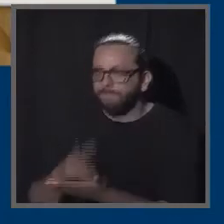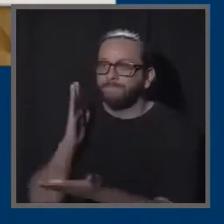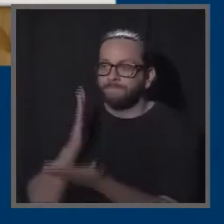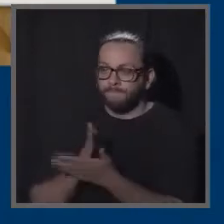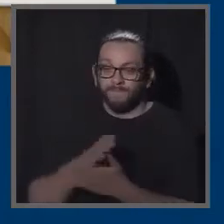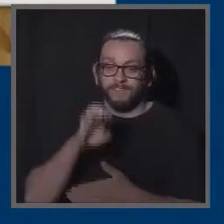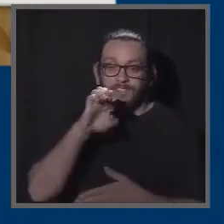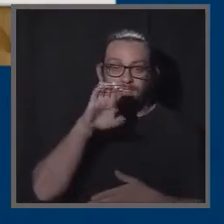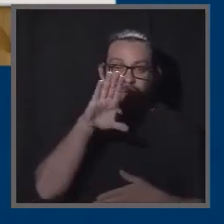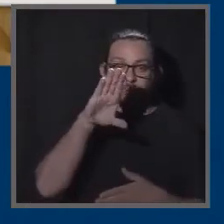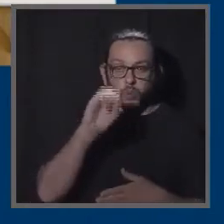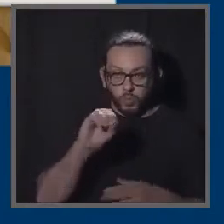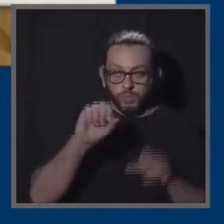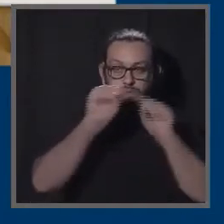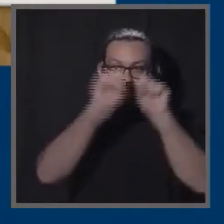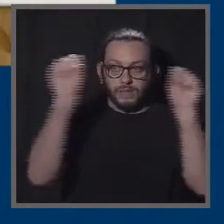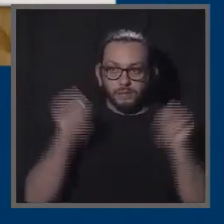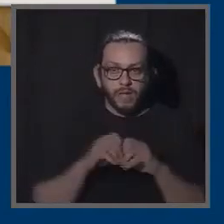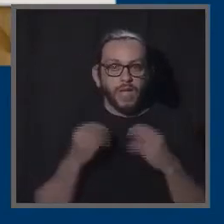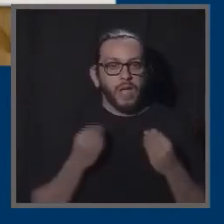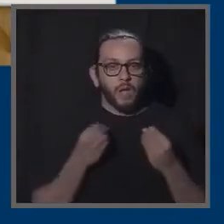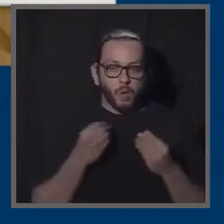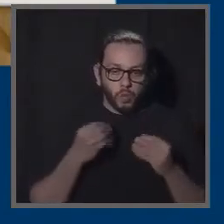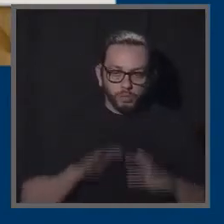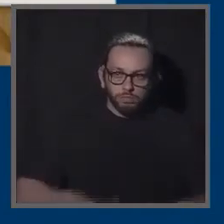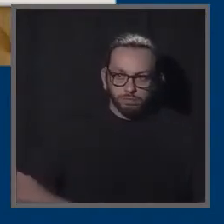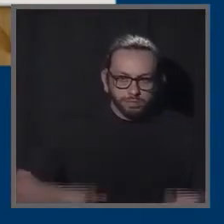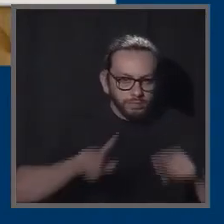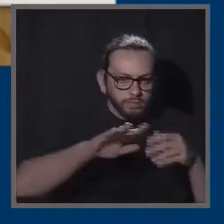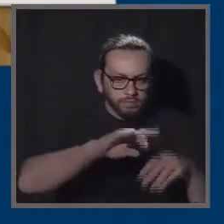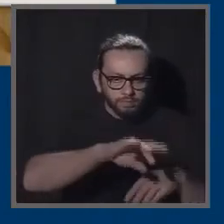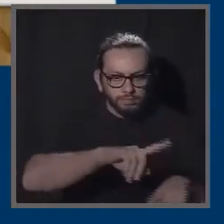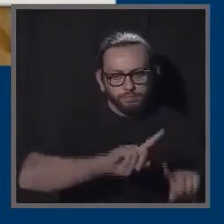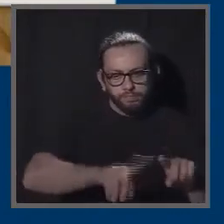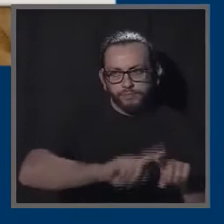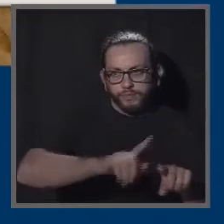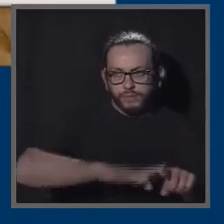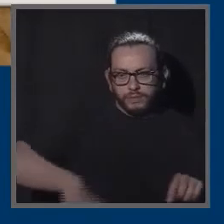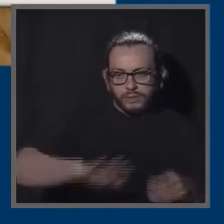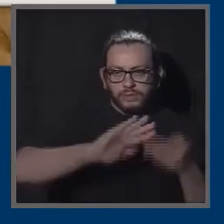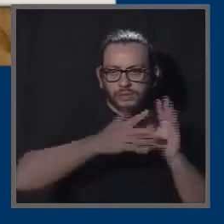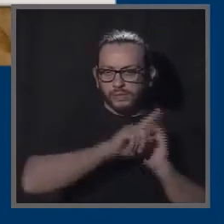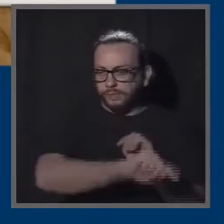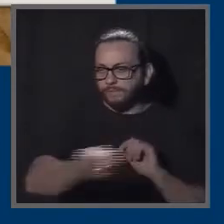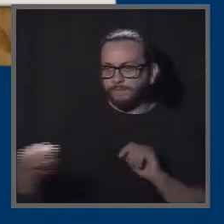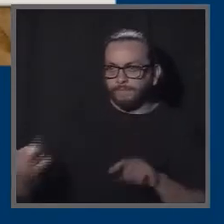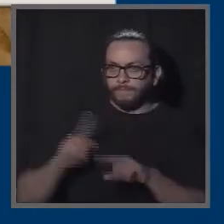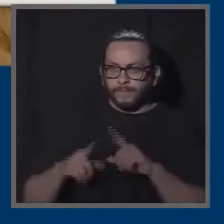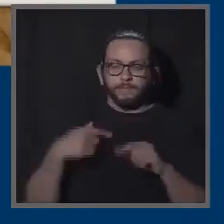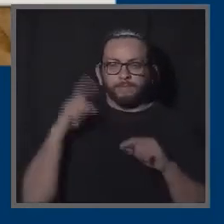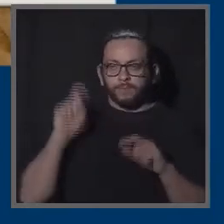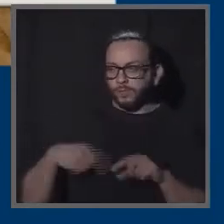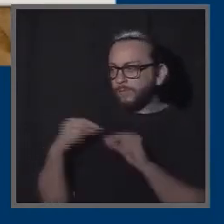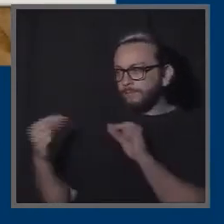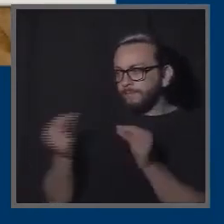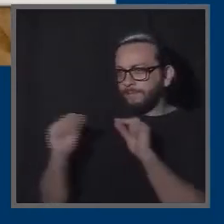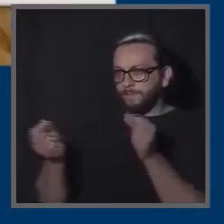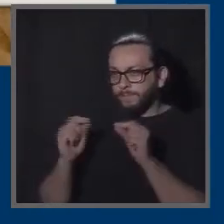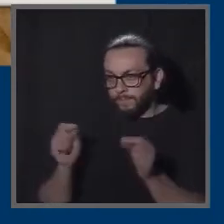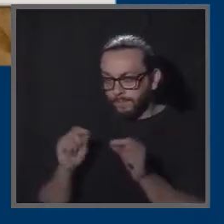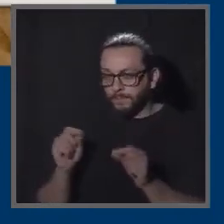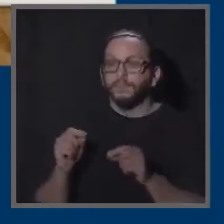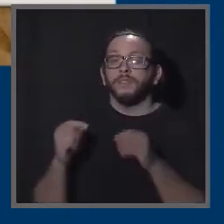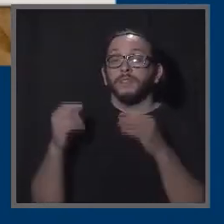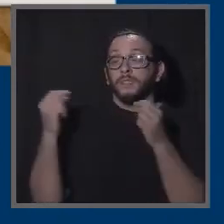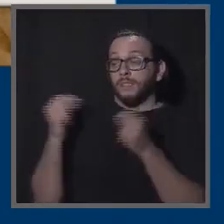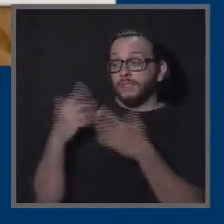different locations. And one of the interesting things that we discuss in this report is the range of